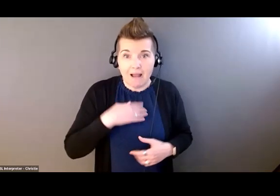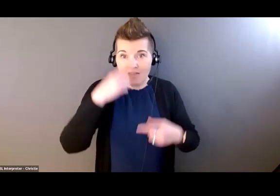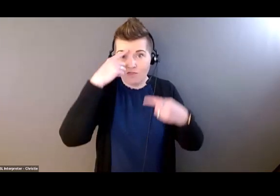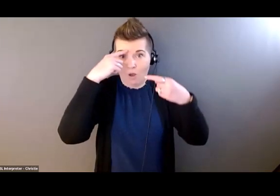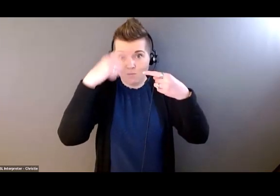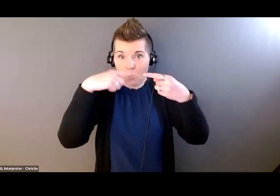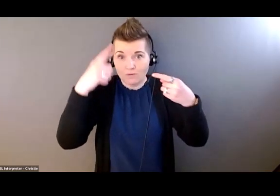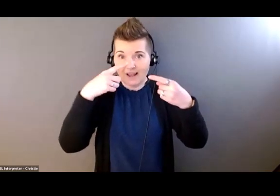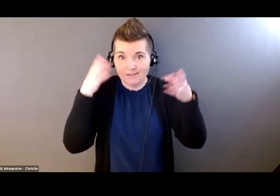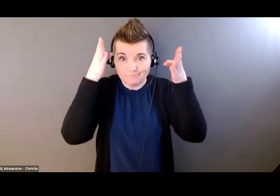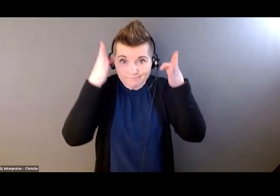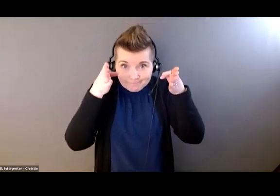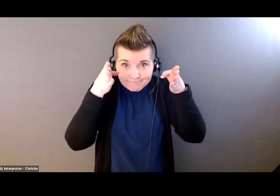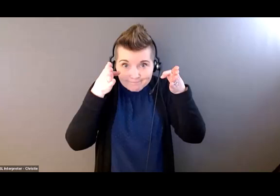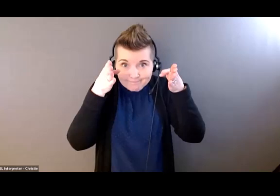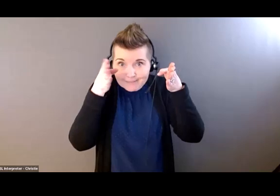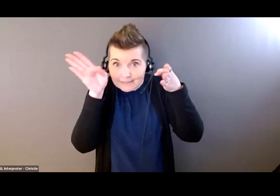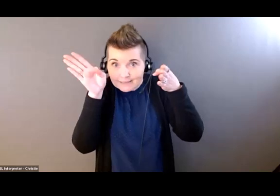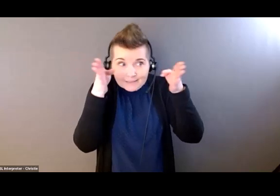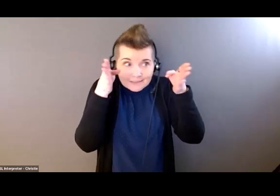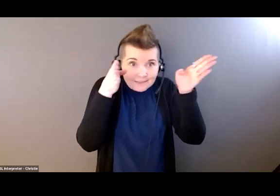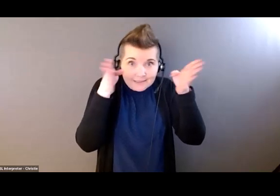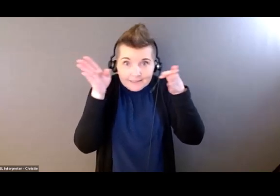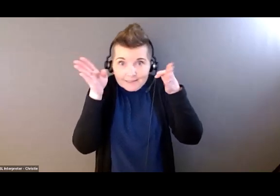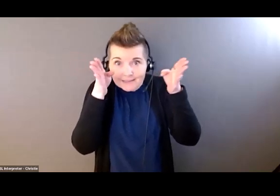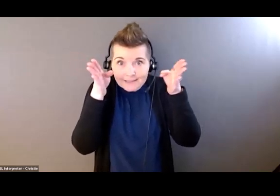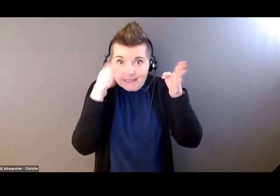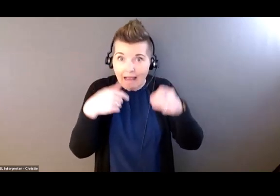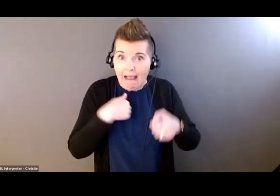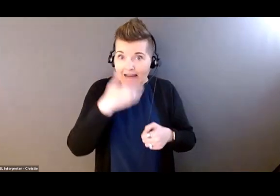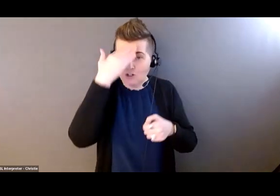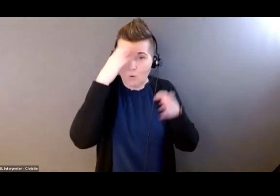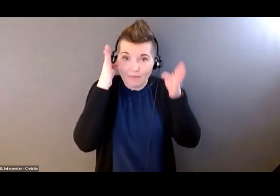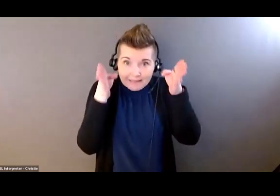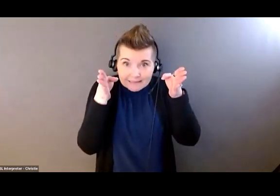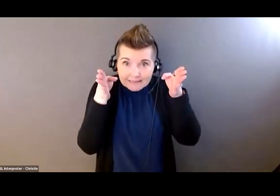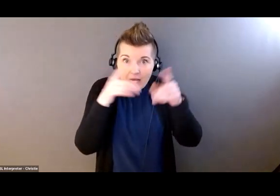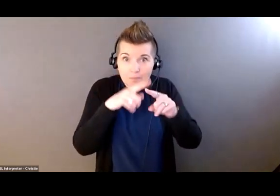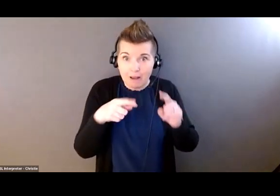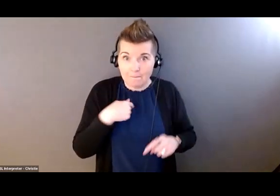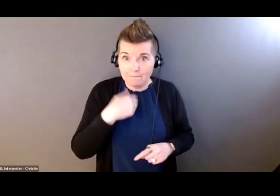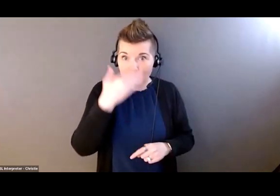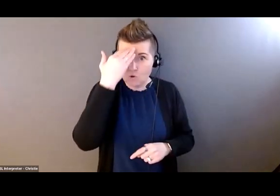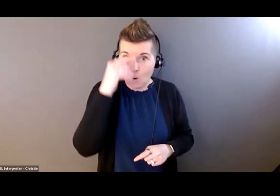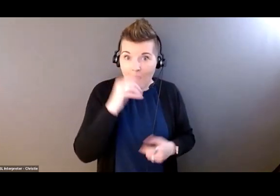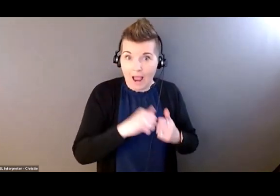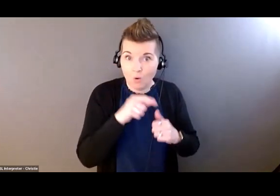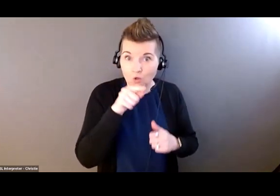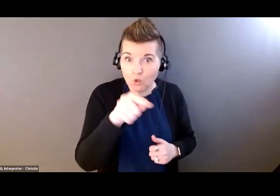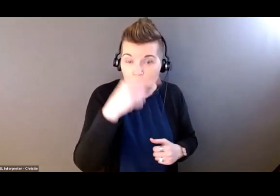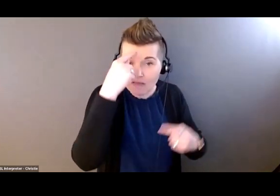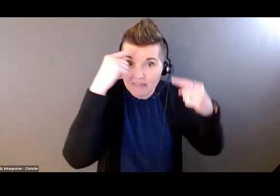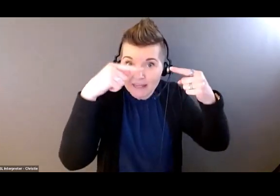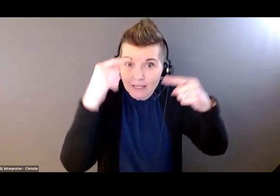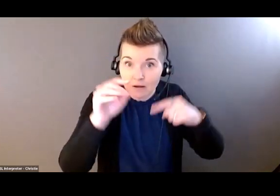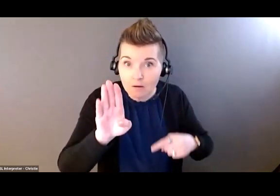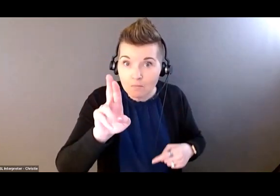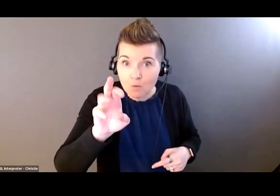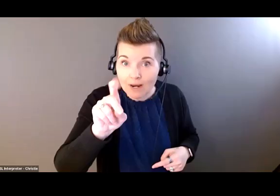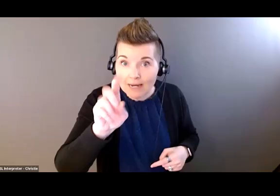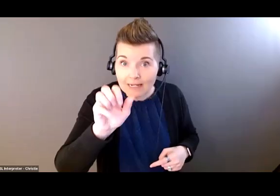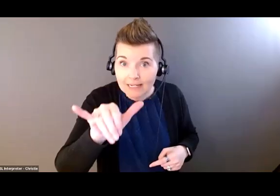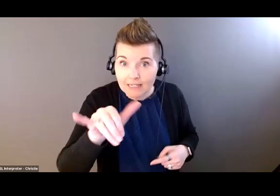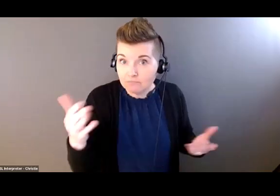Okay. Michelle, any just final notes Yeah, before just we move? maybe just a big thank